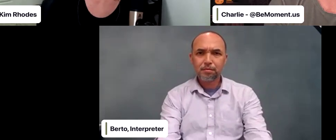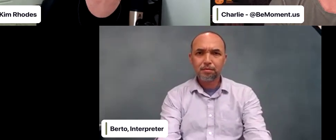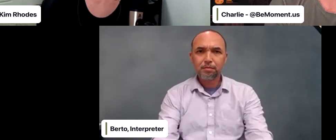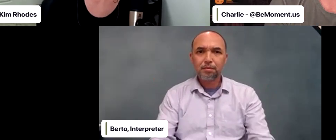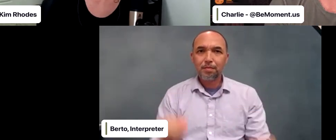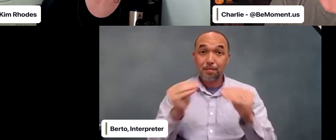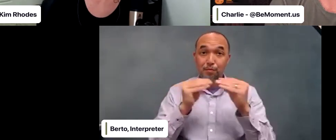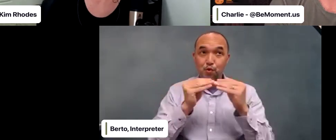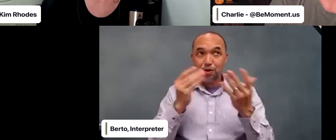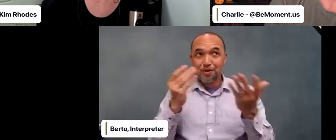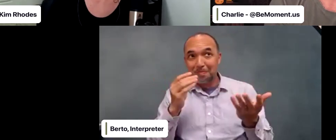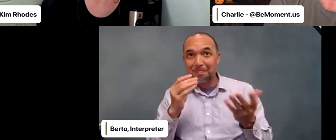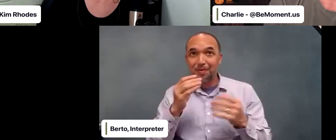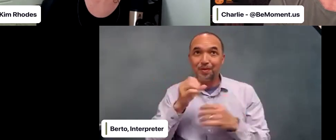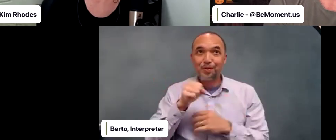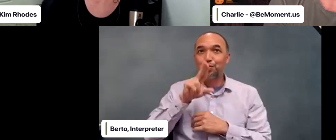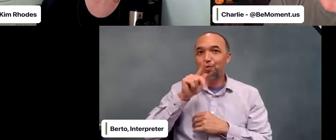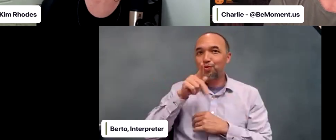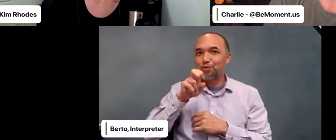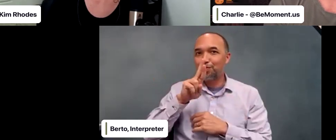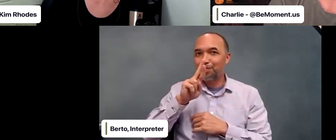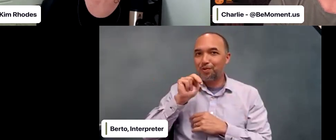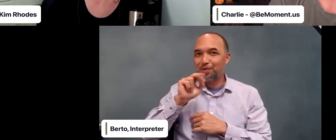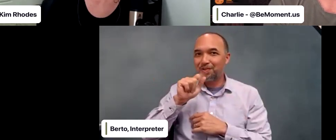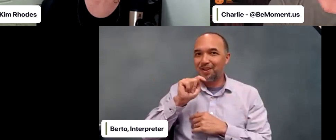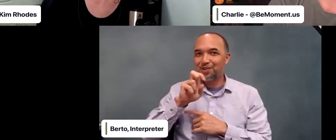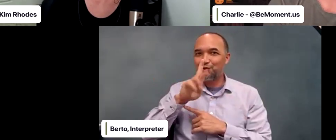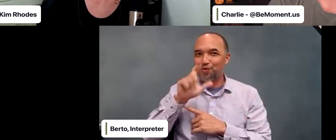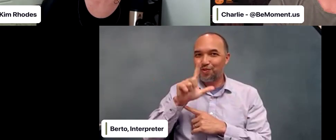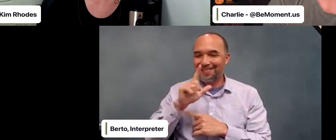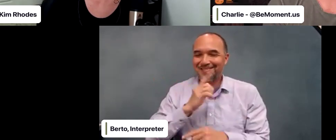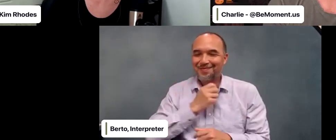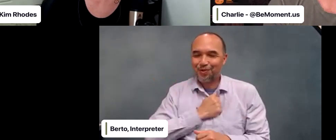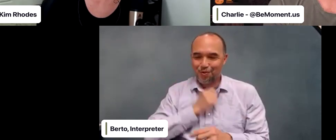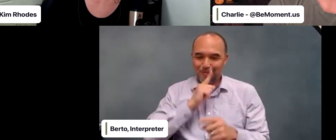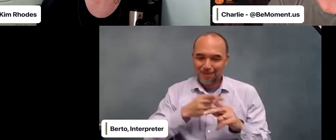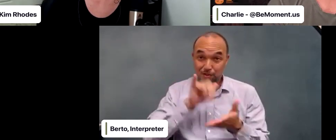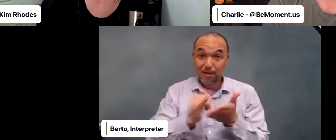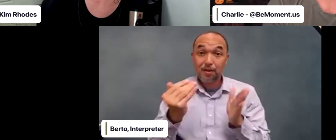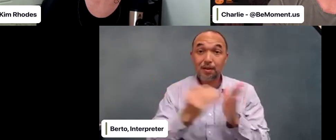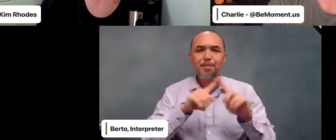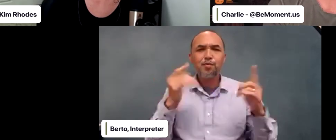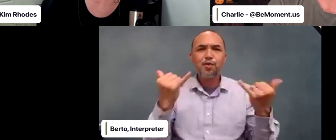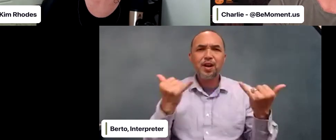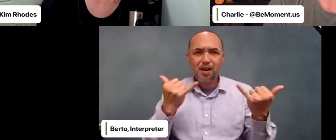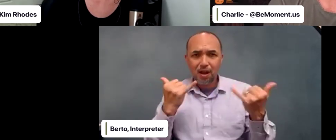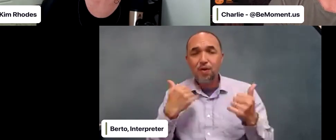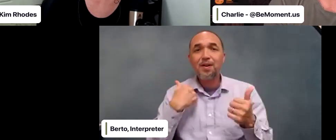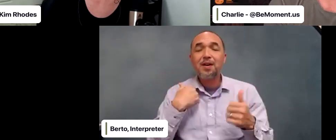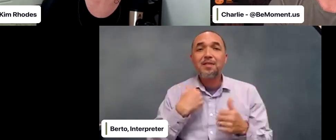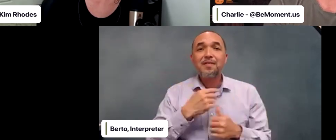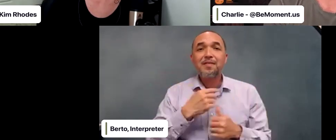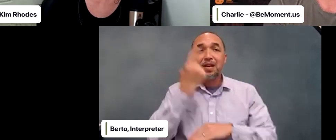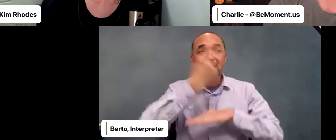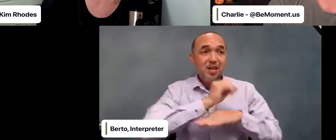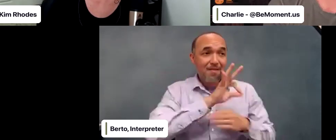word again, but this is a moment when Day of the Dead, a number of different traditions. We're talking a